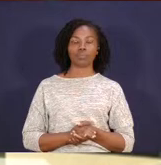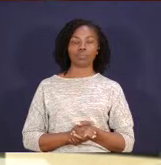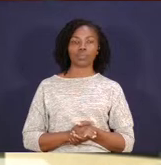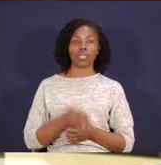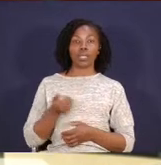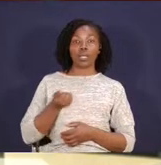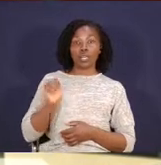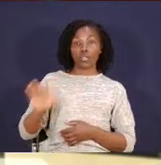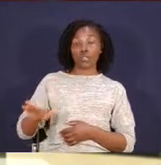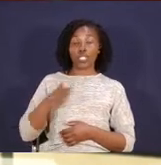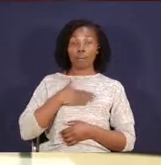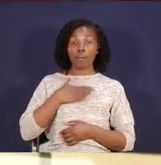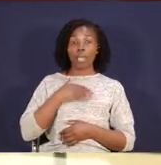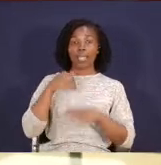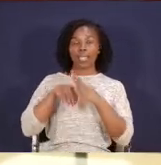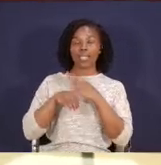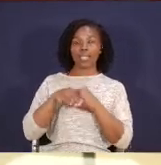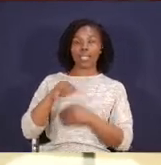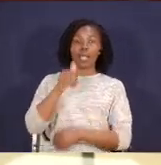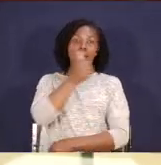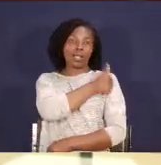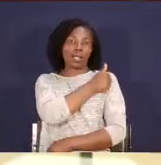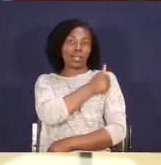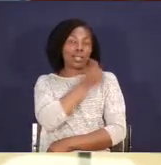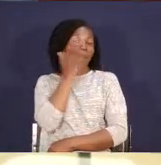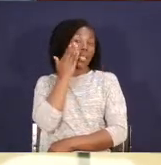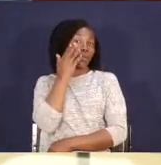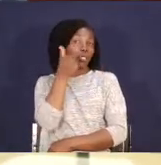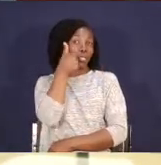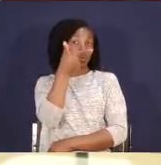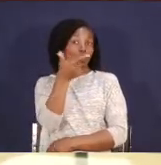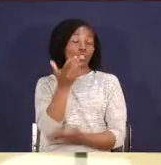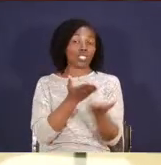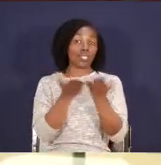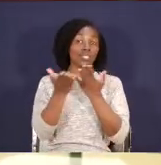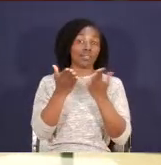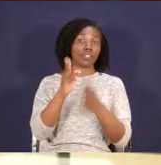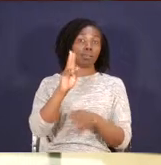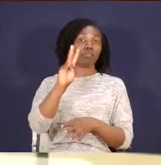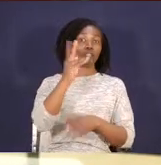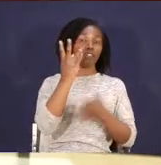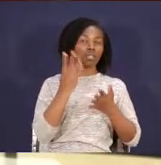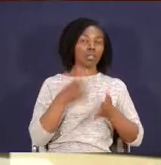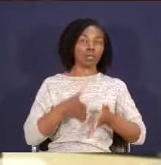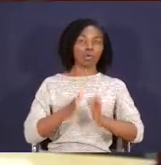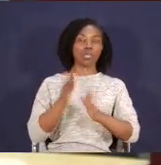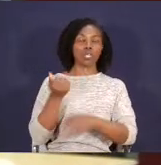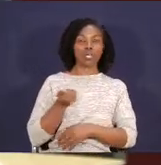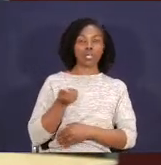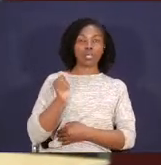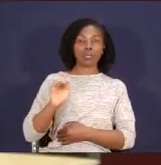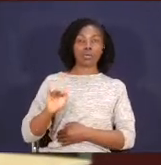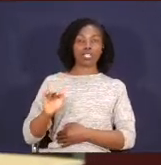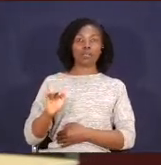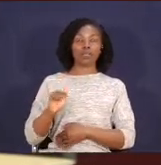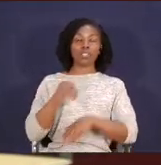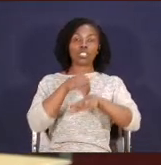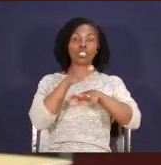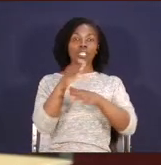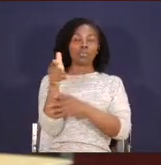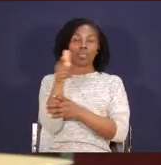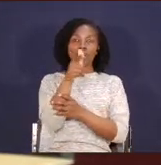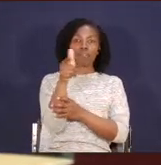My daughter right now is in Toronto, Canada, and I know she's following up this service, my 4th-born daughter. And she sent me a